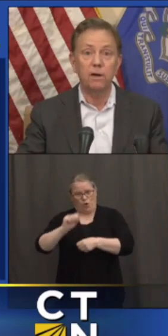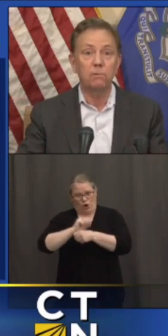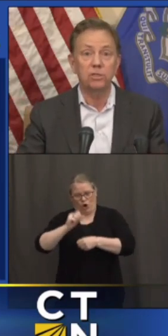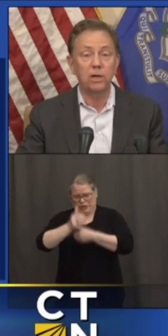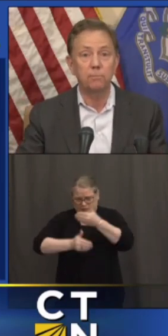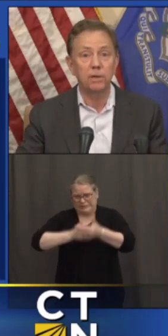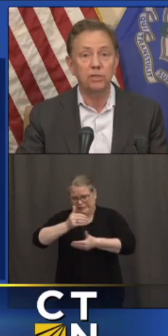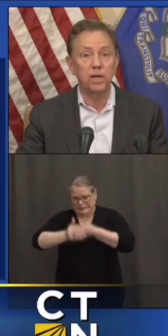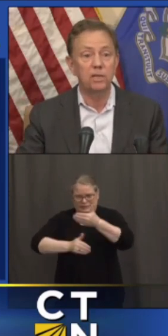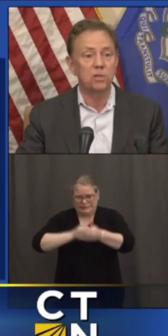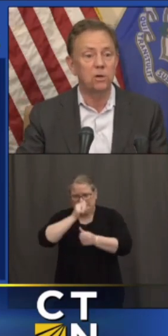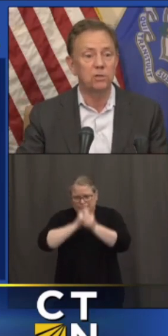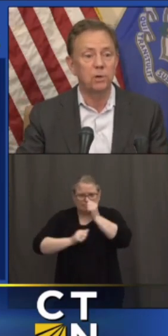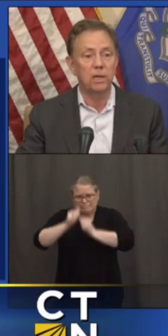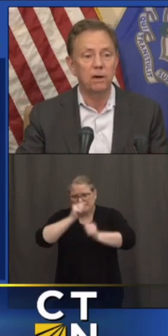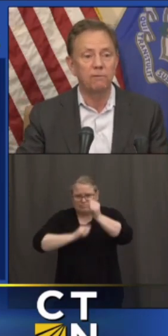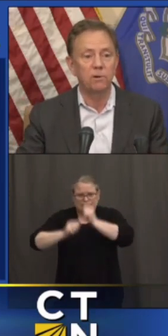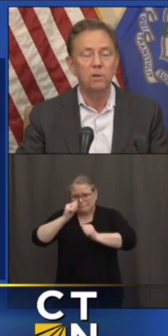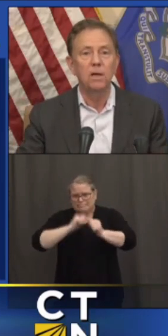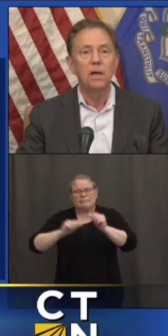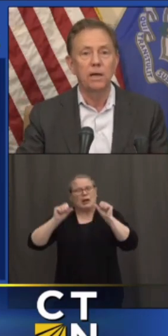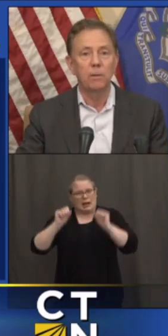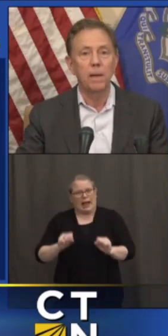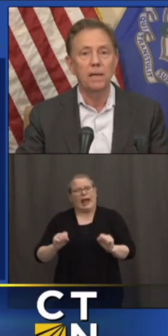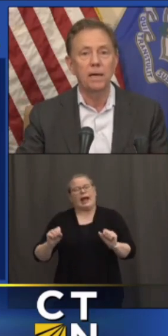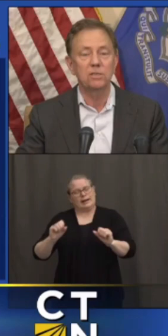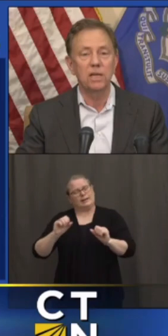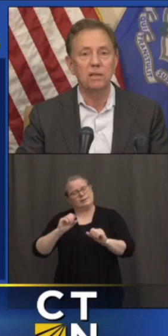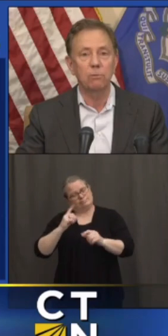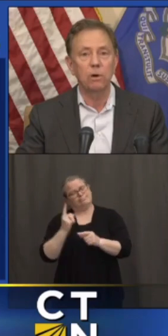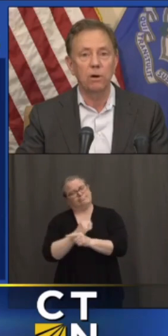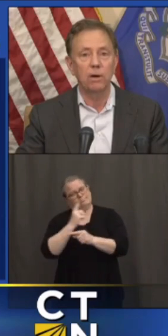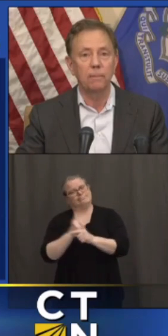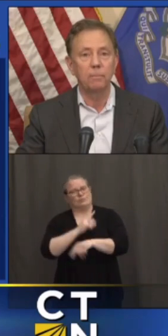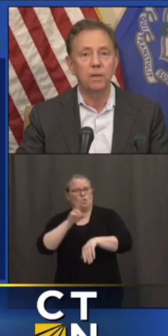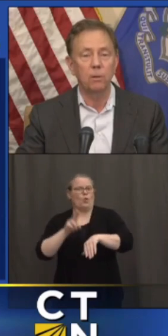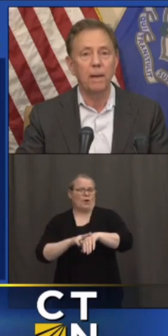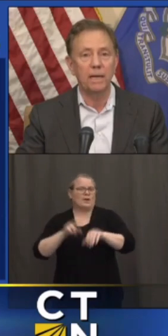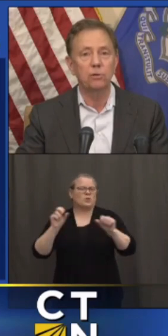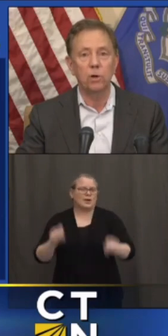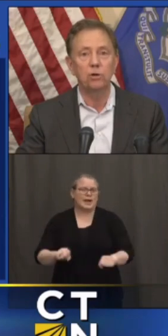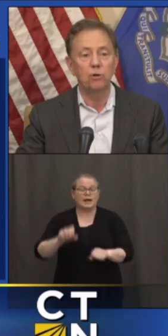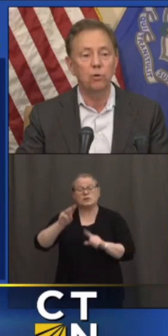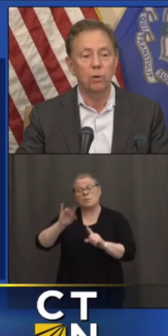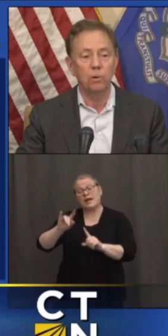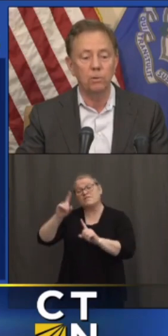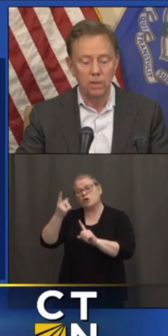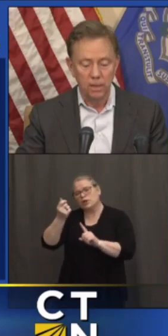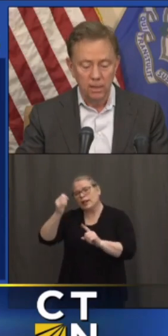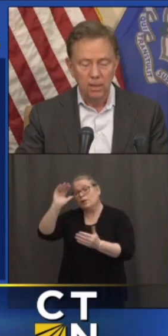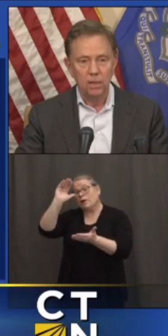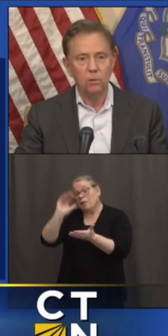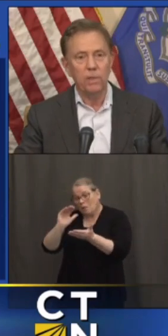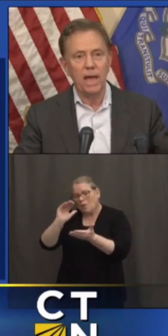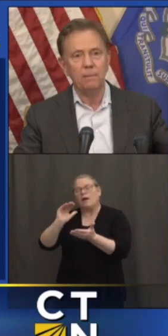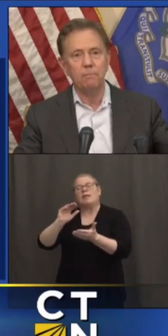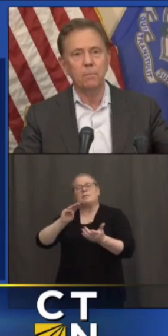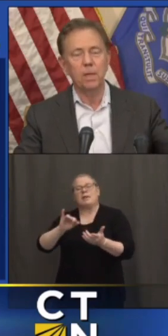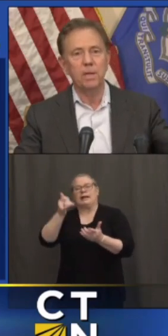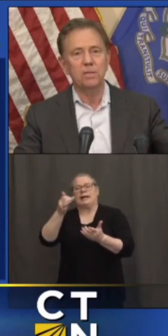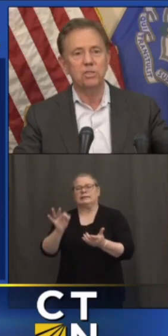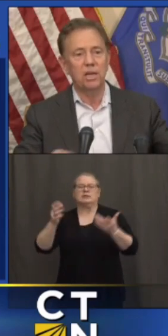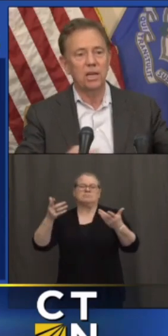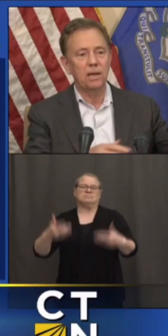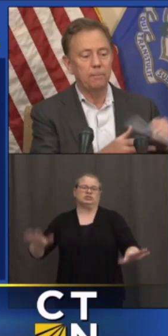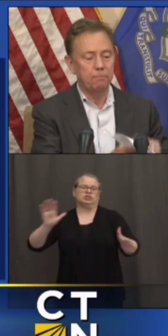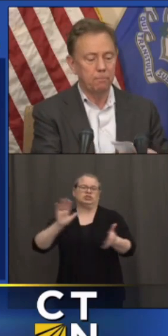outside fun, which I appreciate as long as we're careful. And on May 19th, we're, back to our new normal. With that,